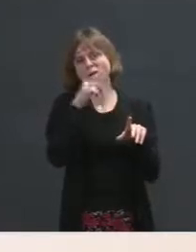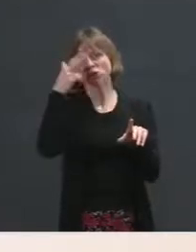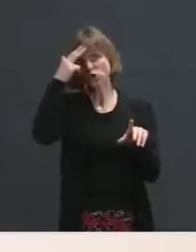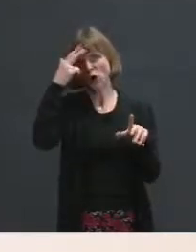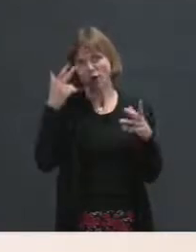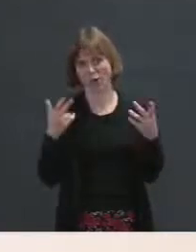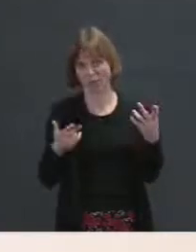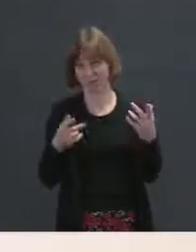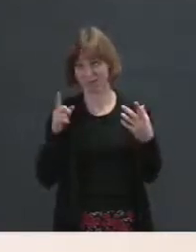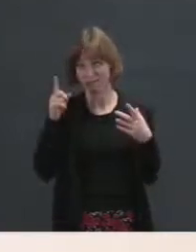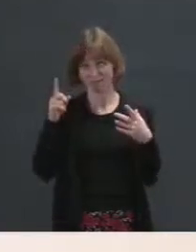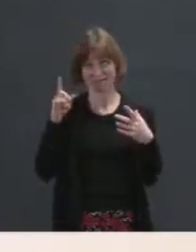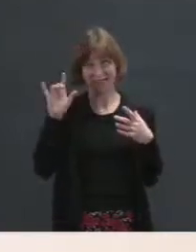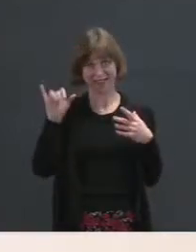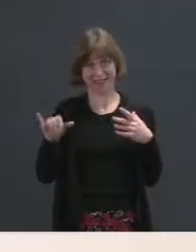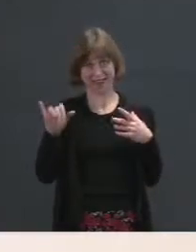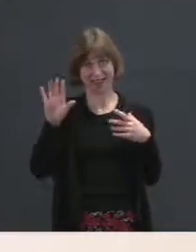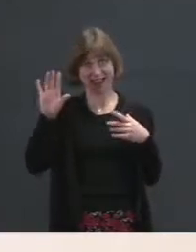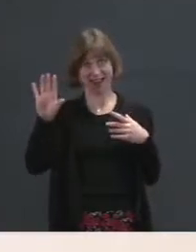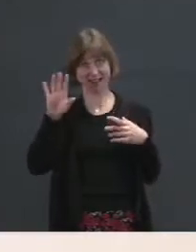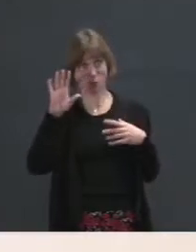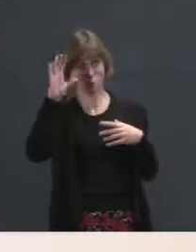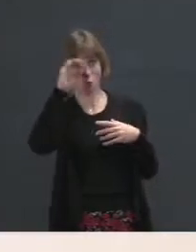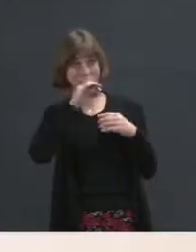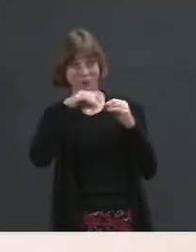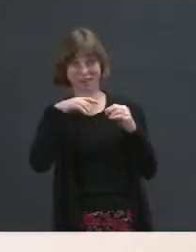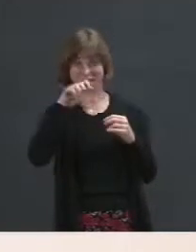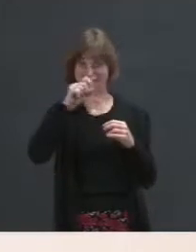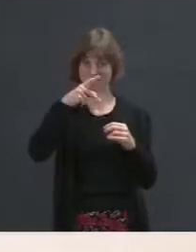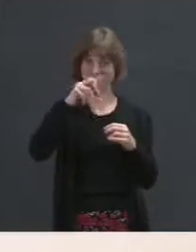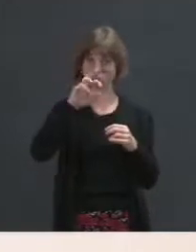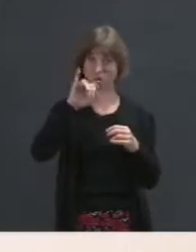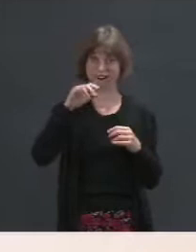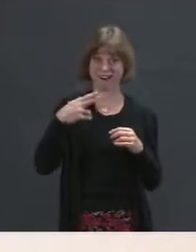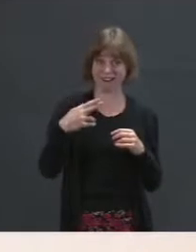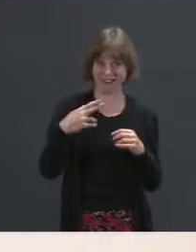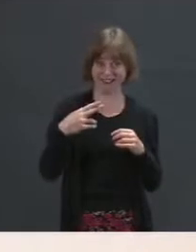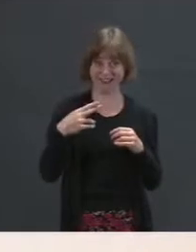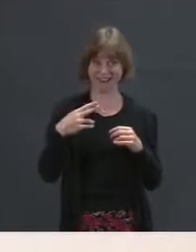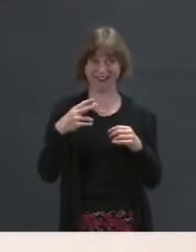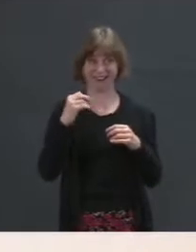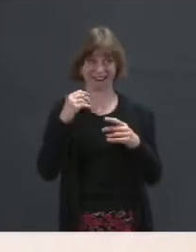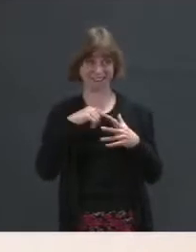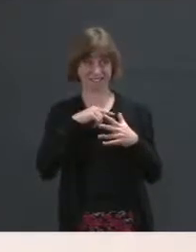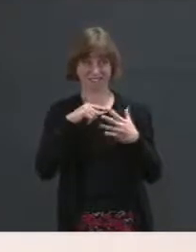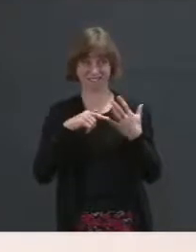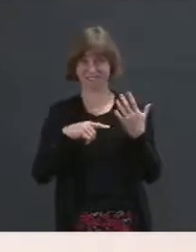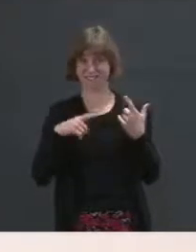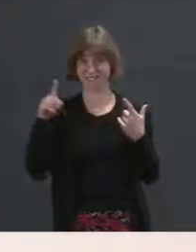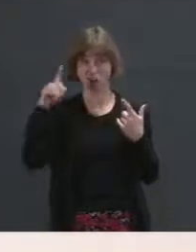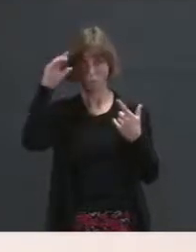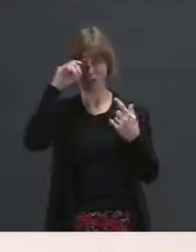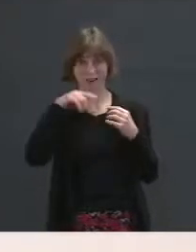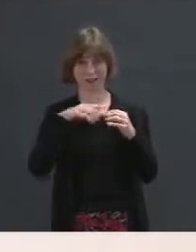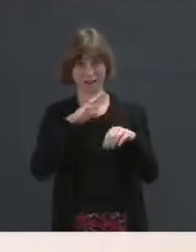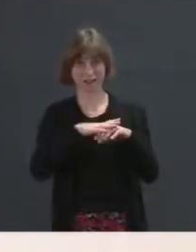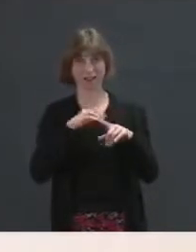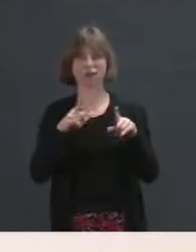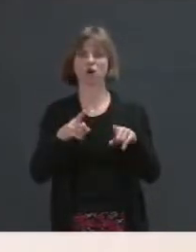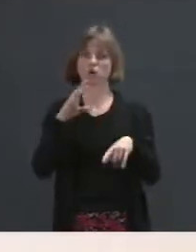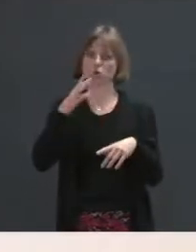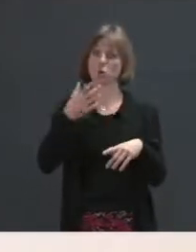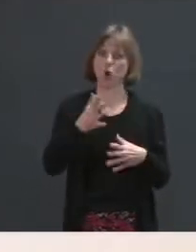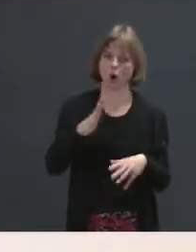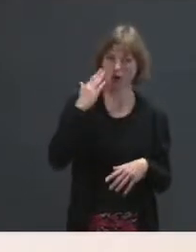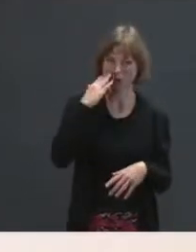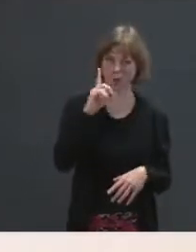the Saudi government as a pariah and little redeeming social value has changed? The president, as you well know, David, because you've